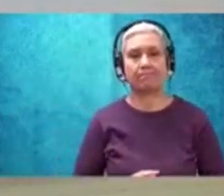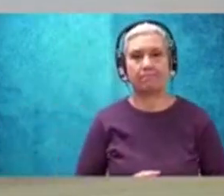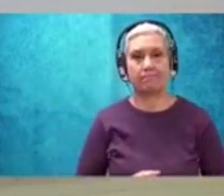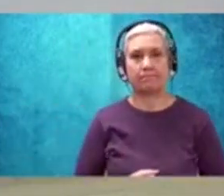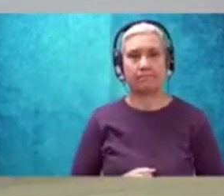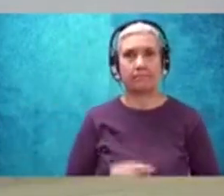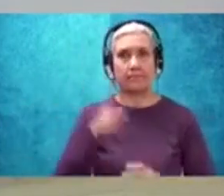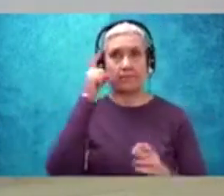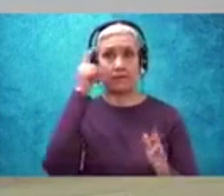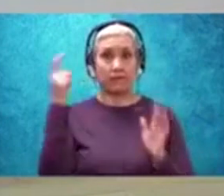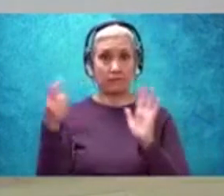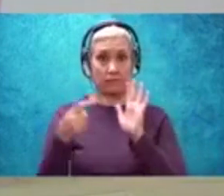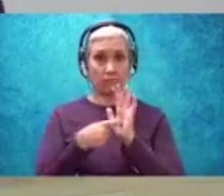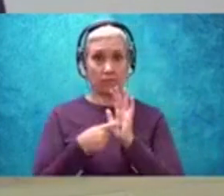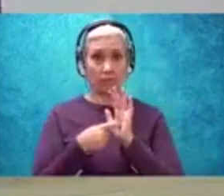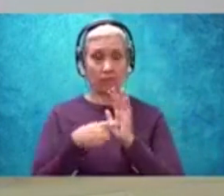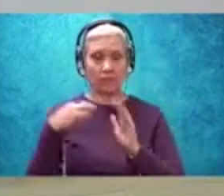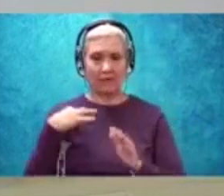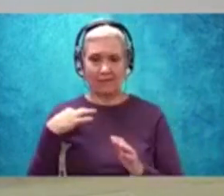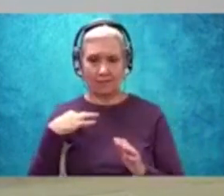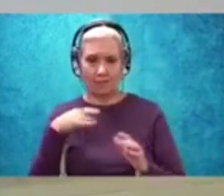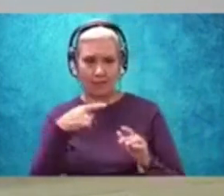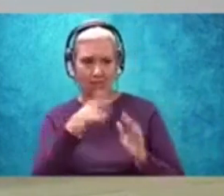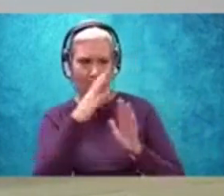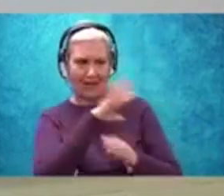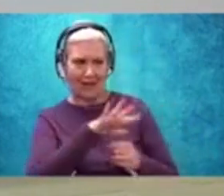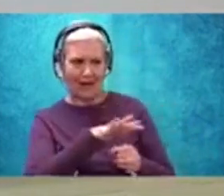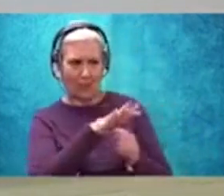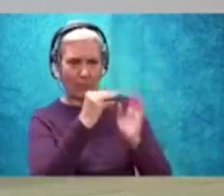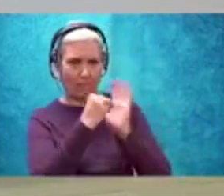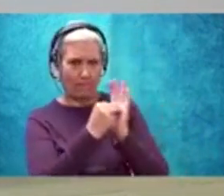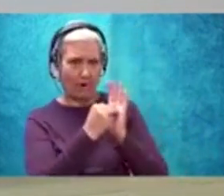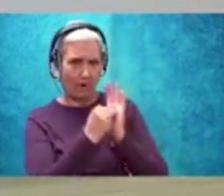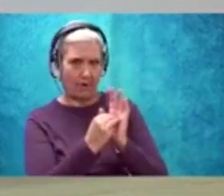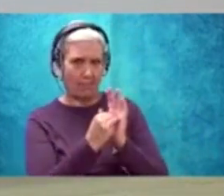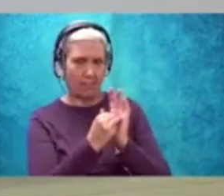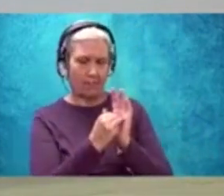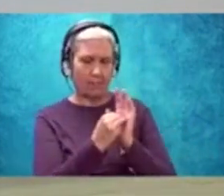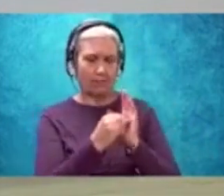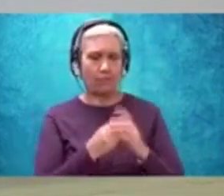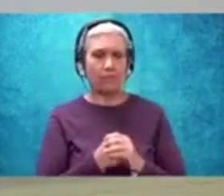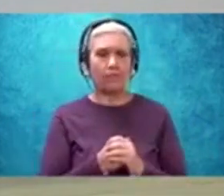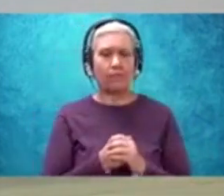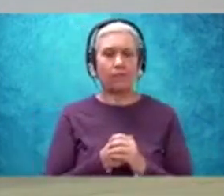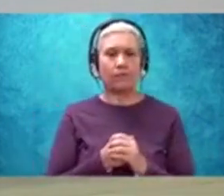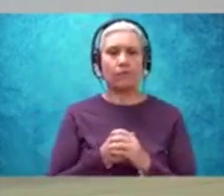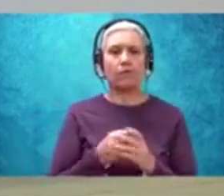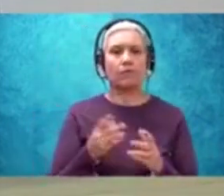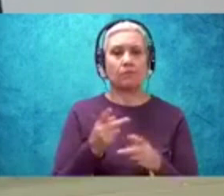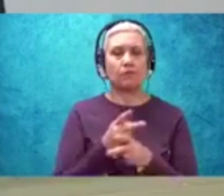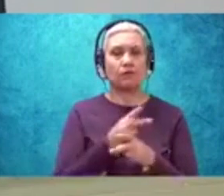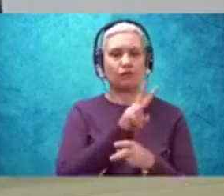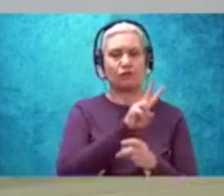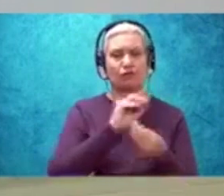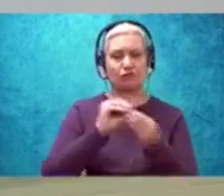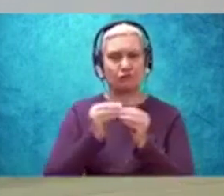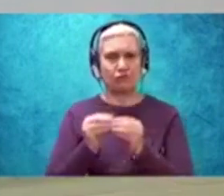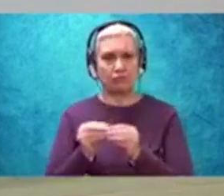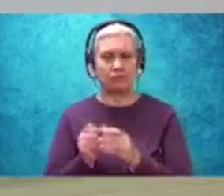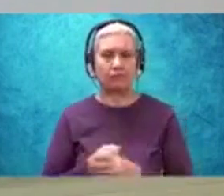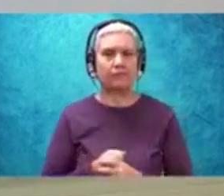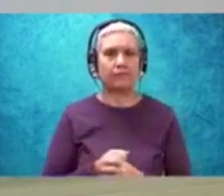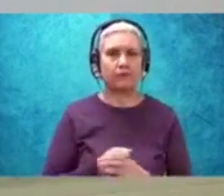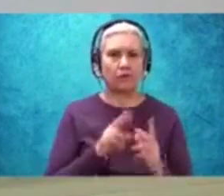And notice how we were able to take advantage of that area model that we were using previously when multiplying two-digit numbers, the area model that we were